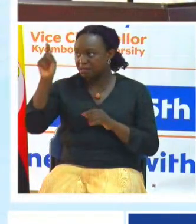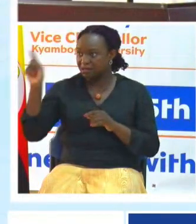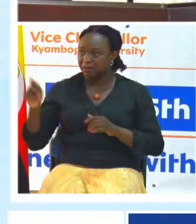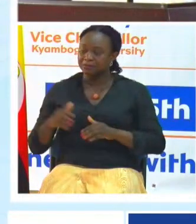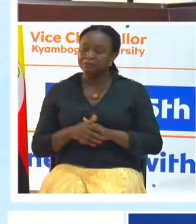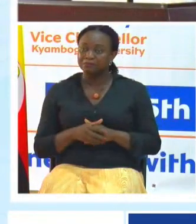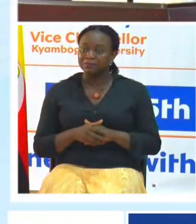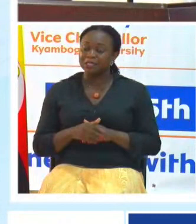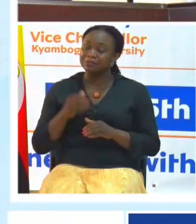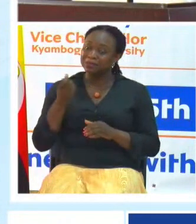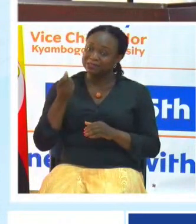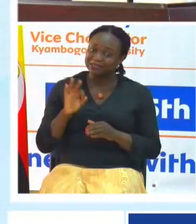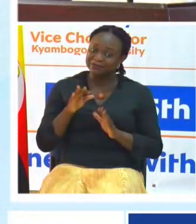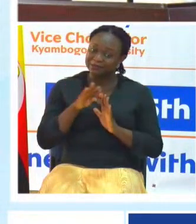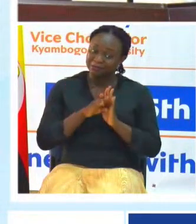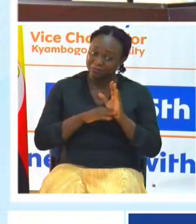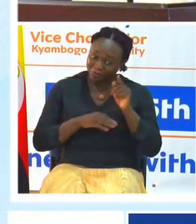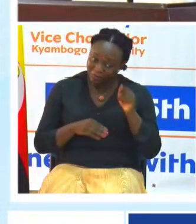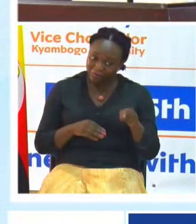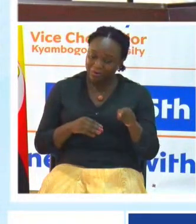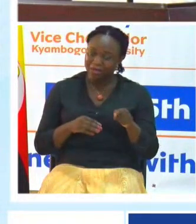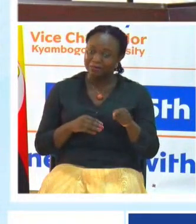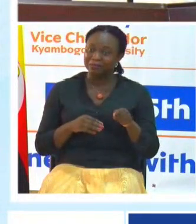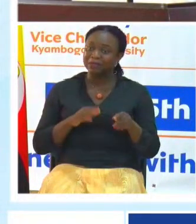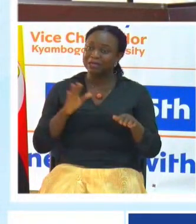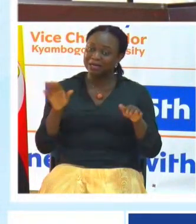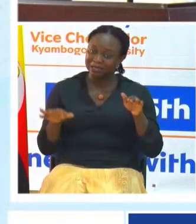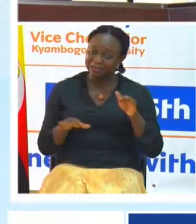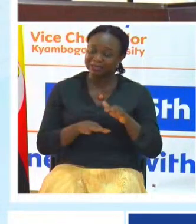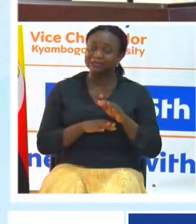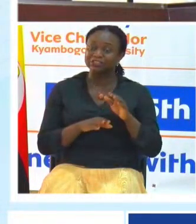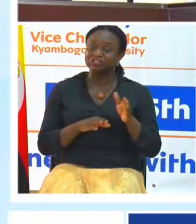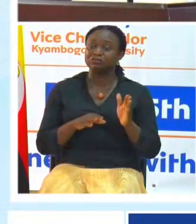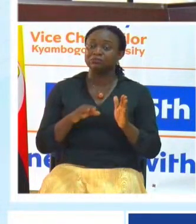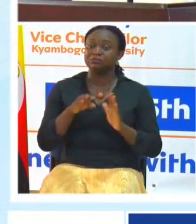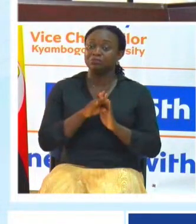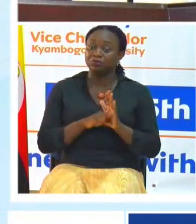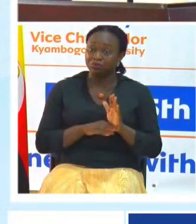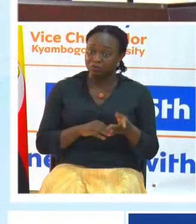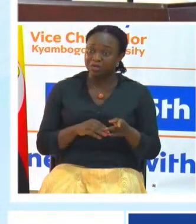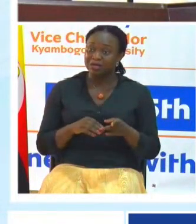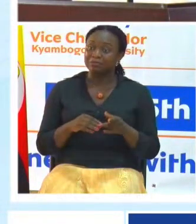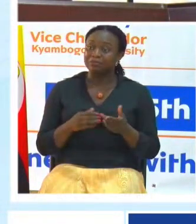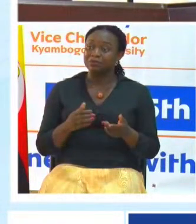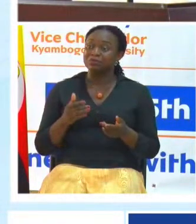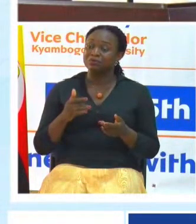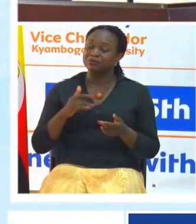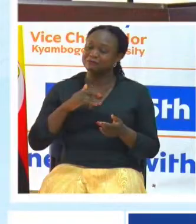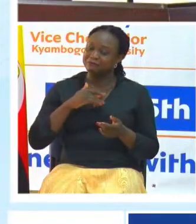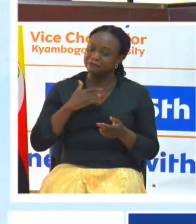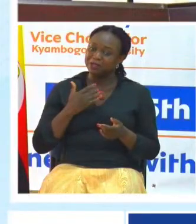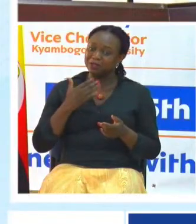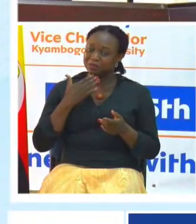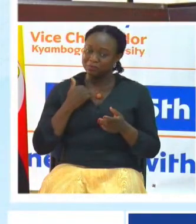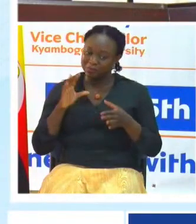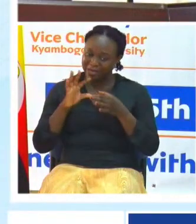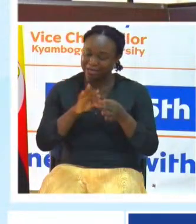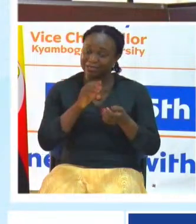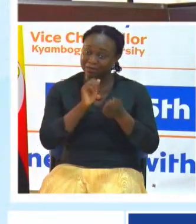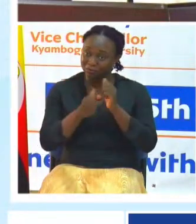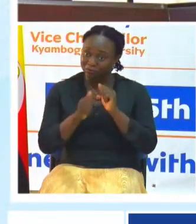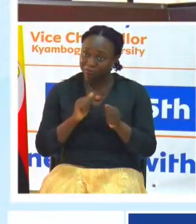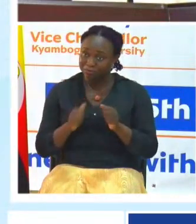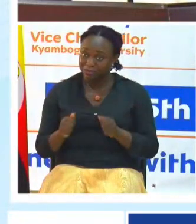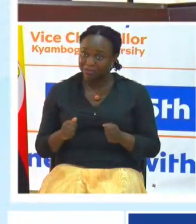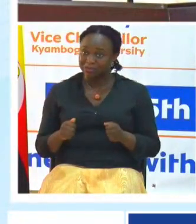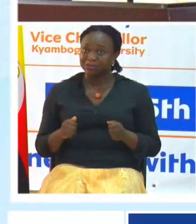really see that this program is, and an assistantship on that program is something that you can actually tap into and compete and